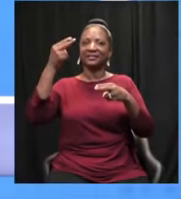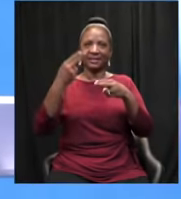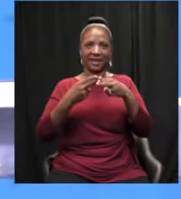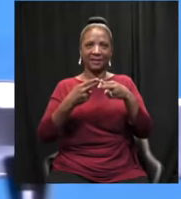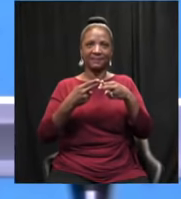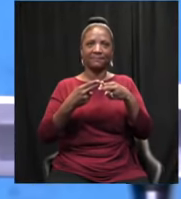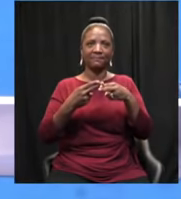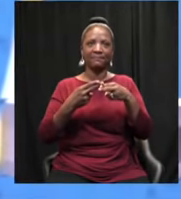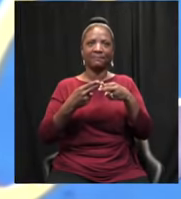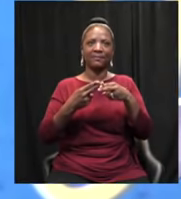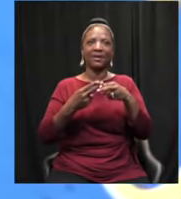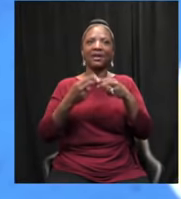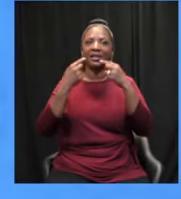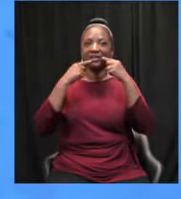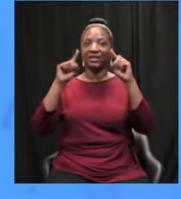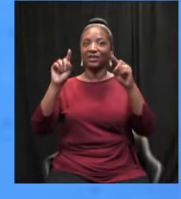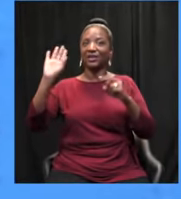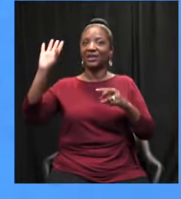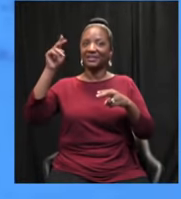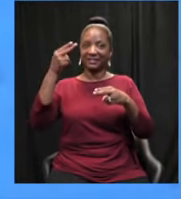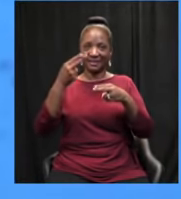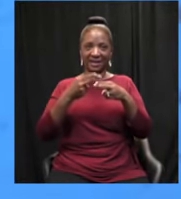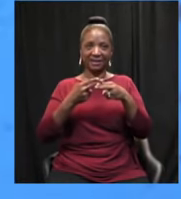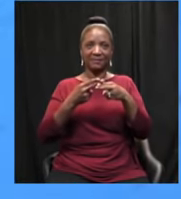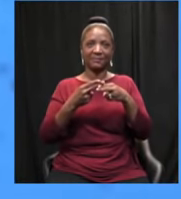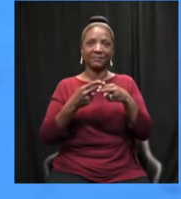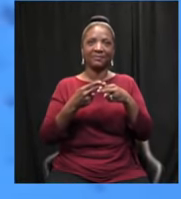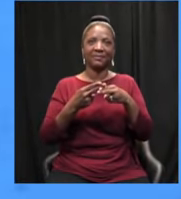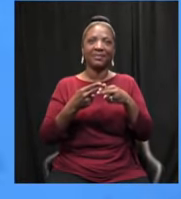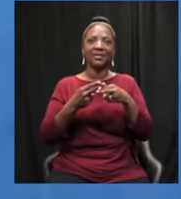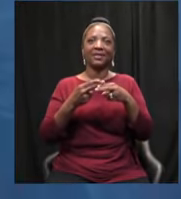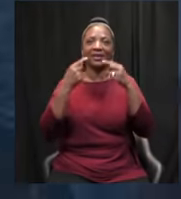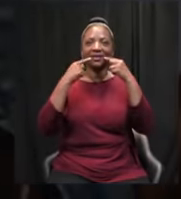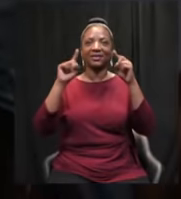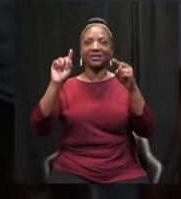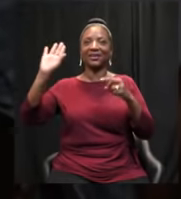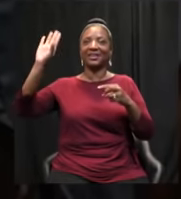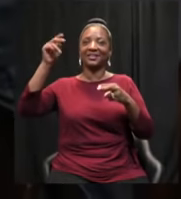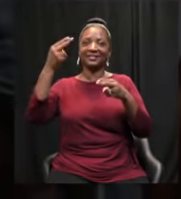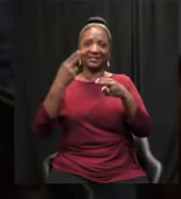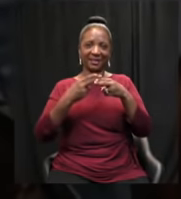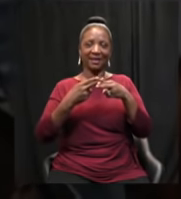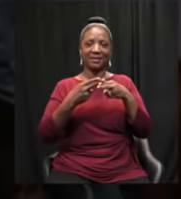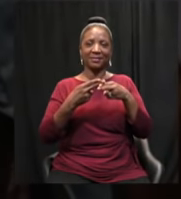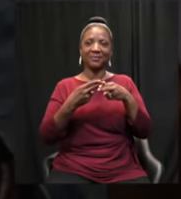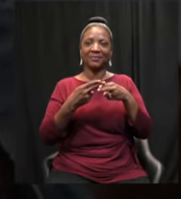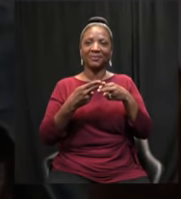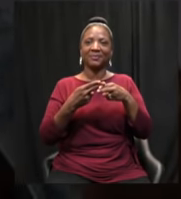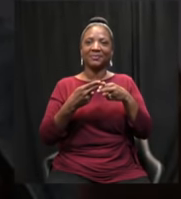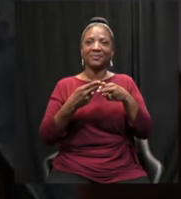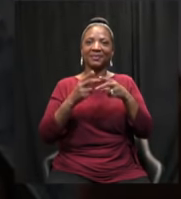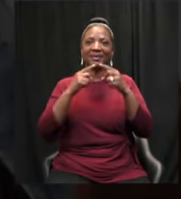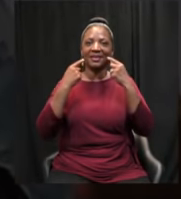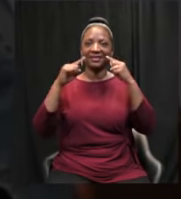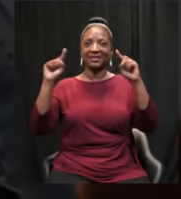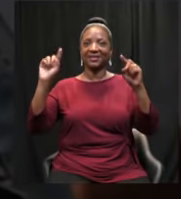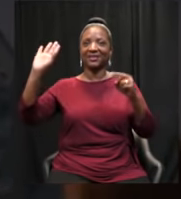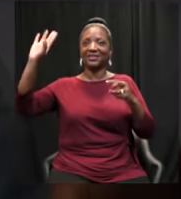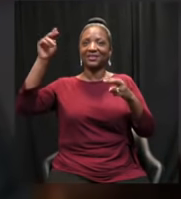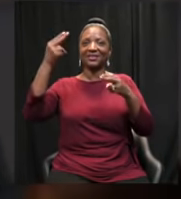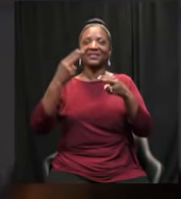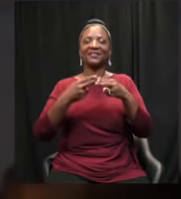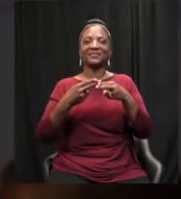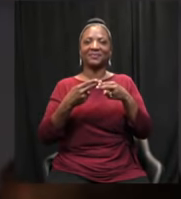name. Call his name. Call his name. Call his name, call his name, call his name, call his